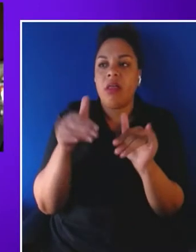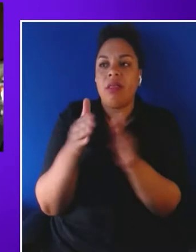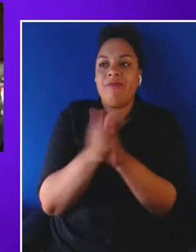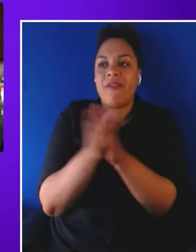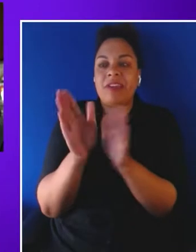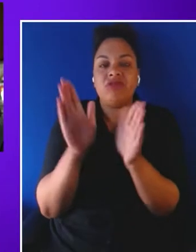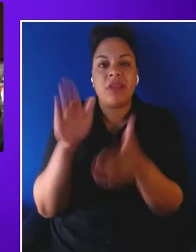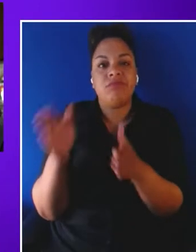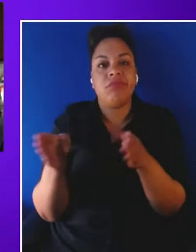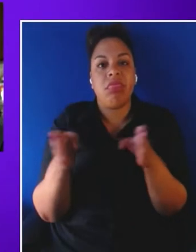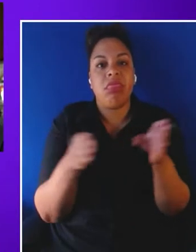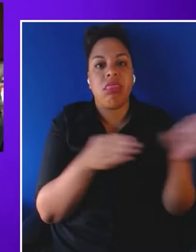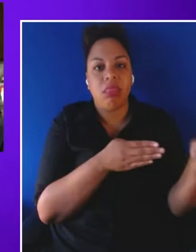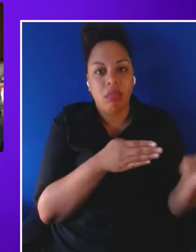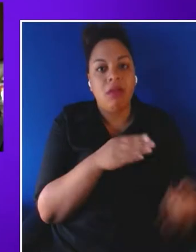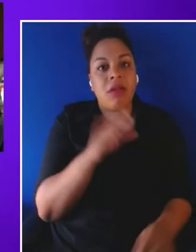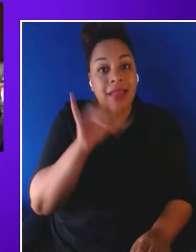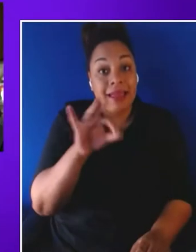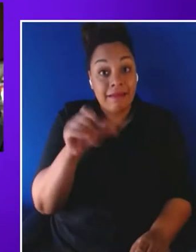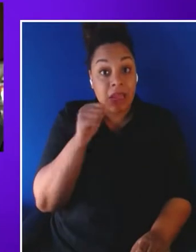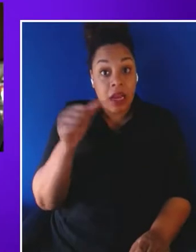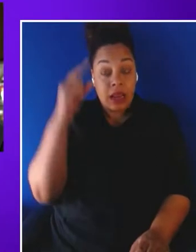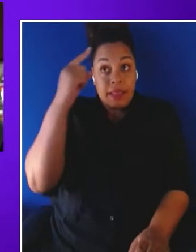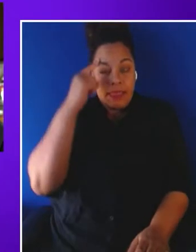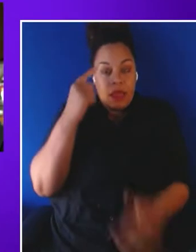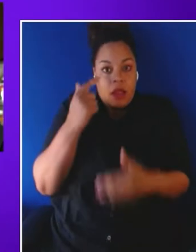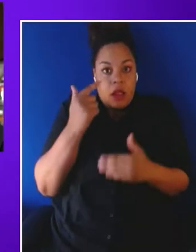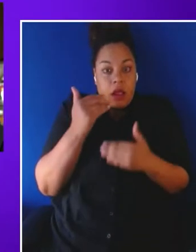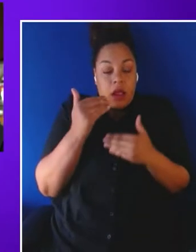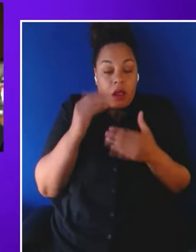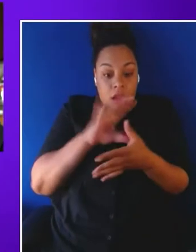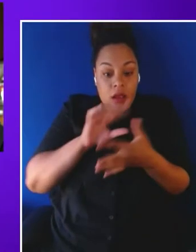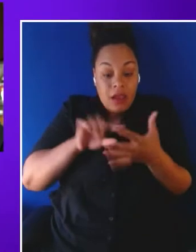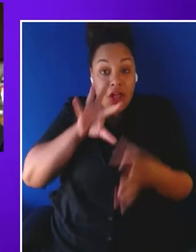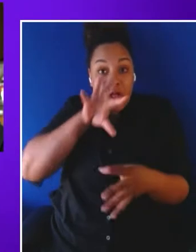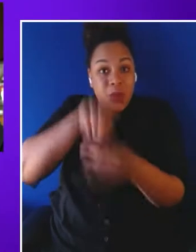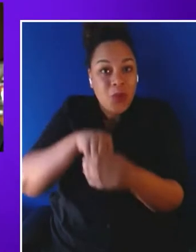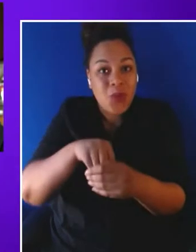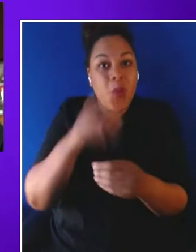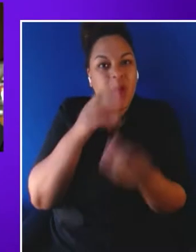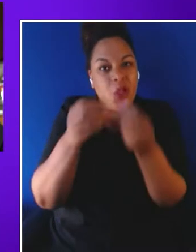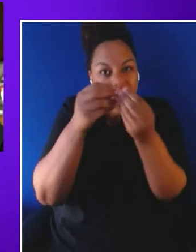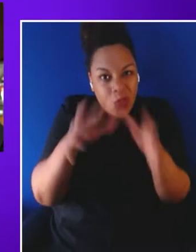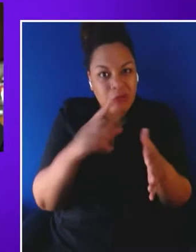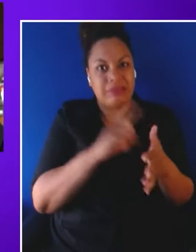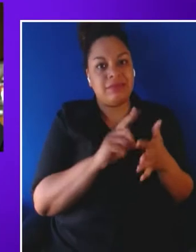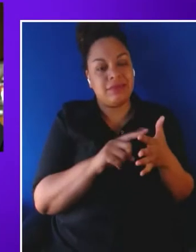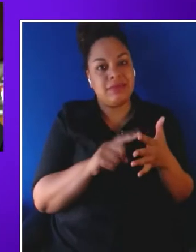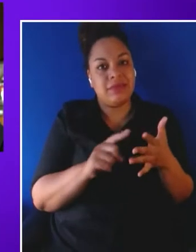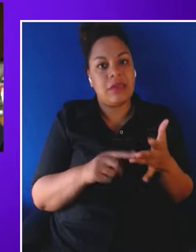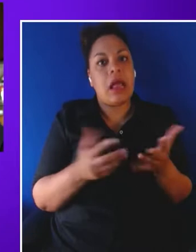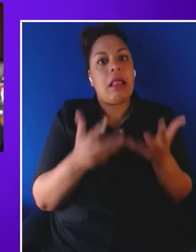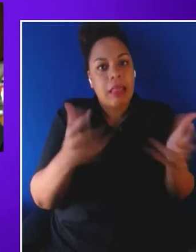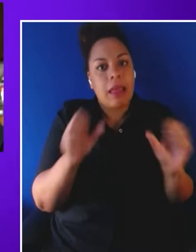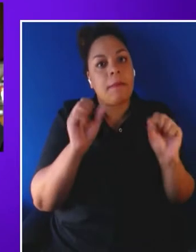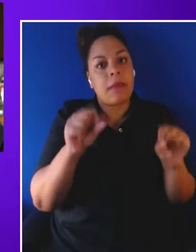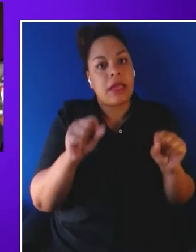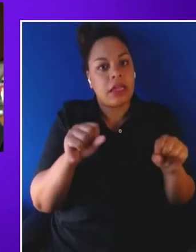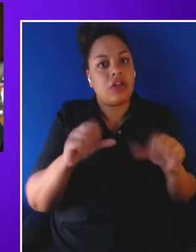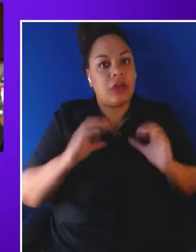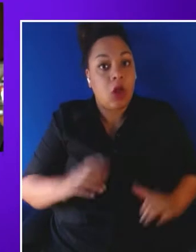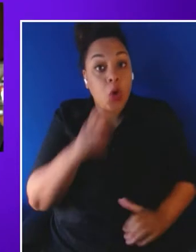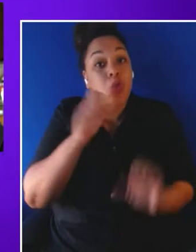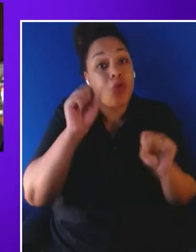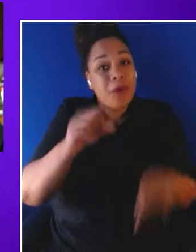steps aren't taken, then you lose a lot of potential. You lose a lot of potential people that could benefit in the long